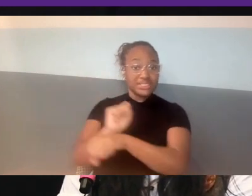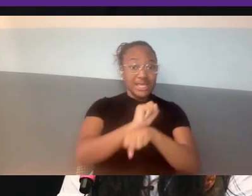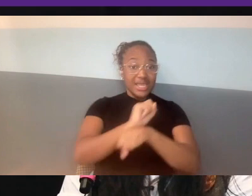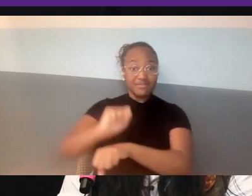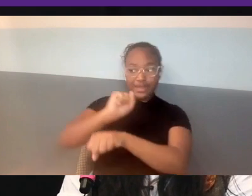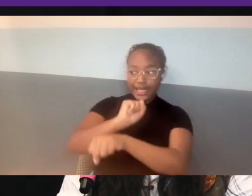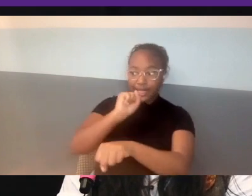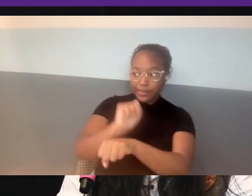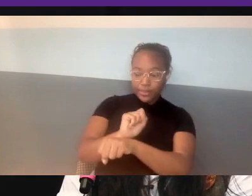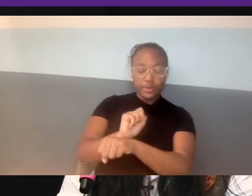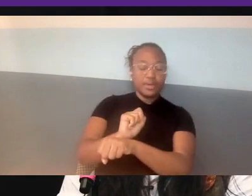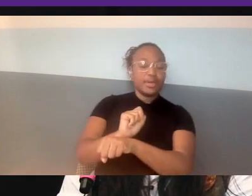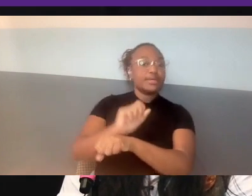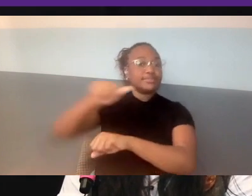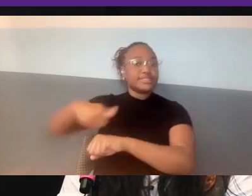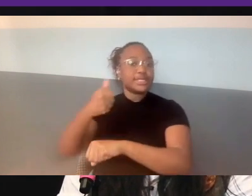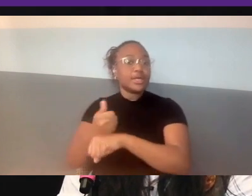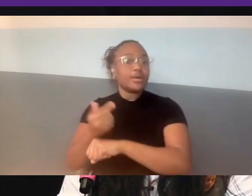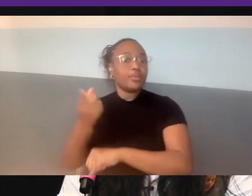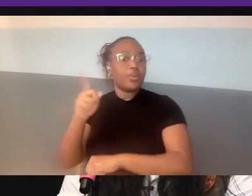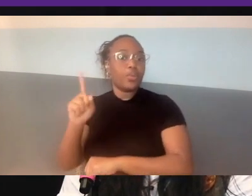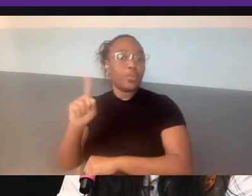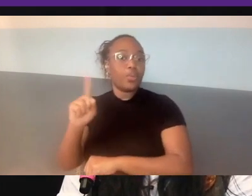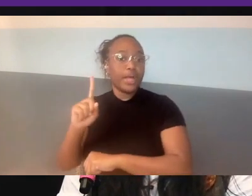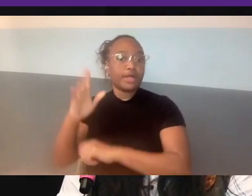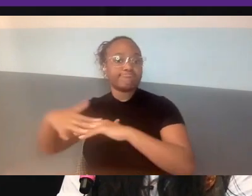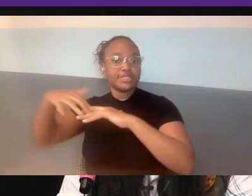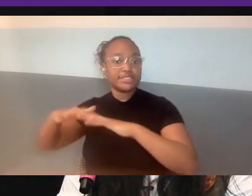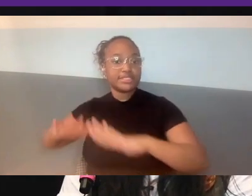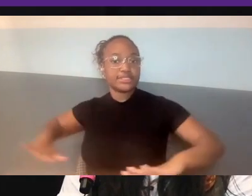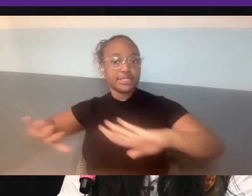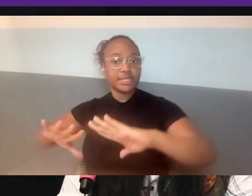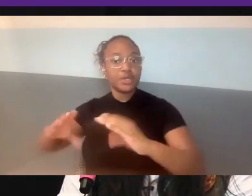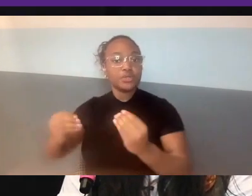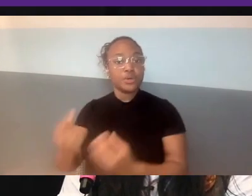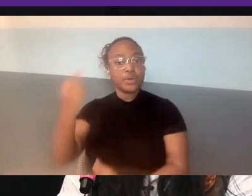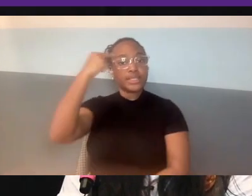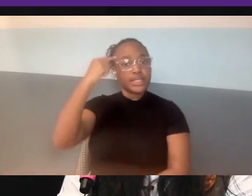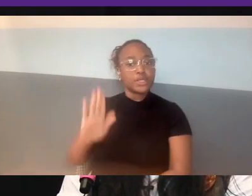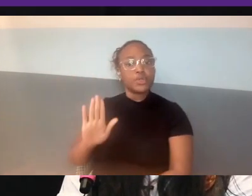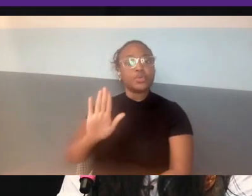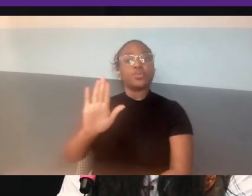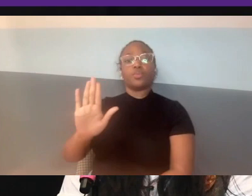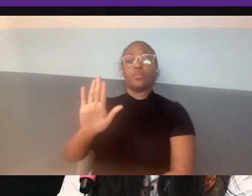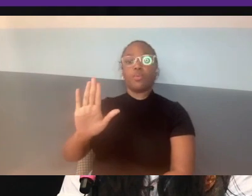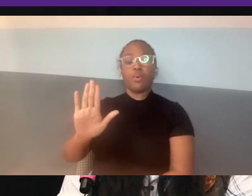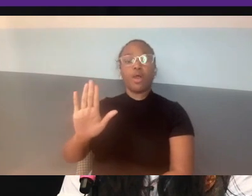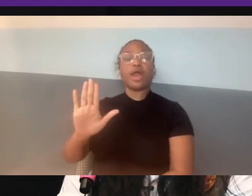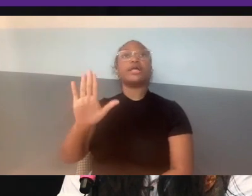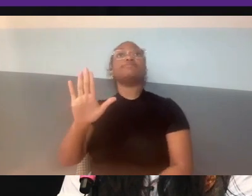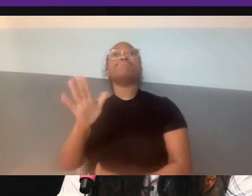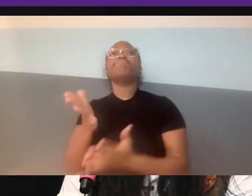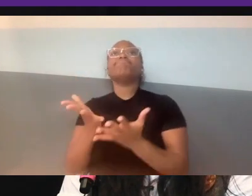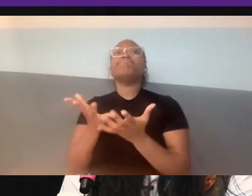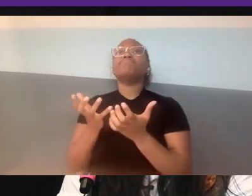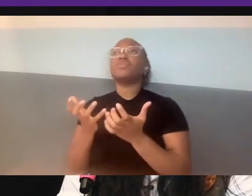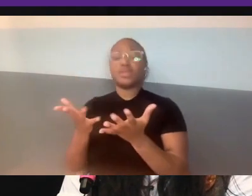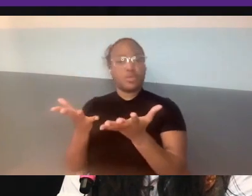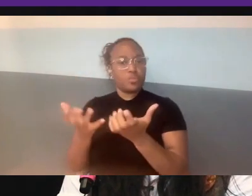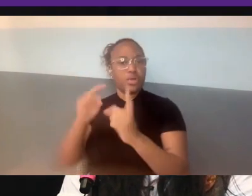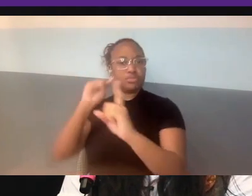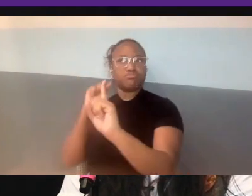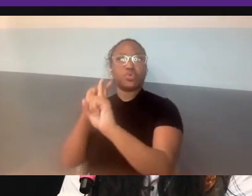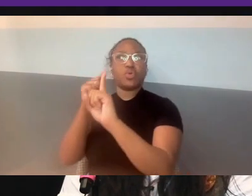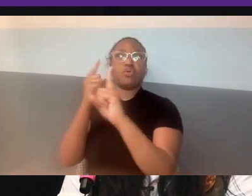so I think one of your desires that I really want to have come into fruition is doing the